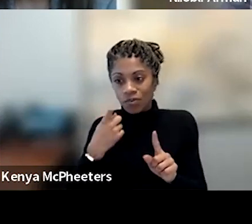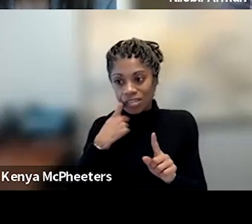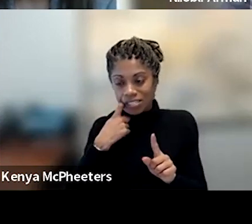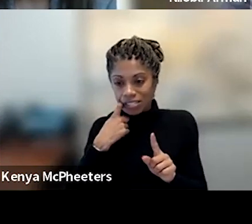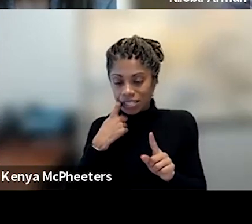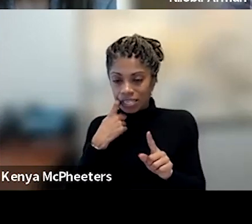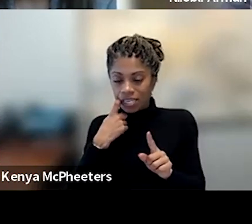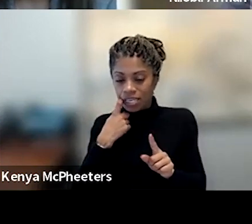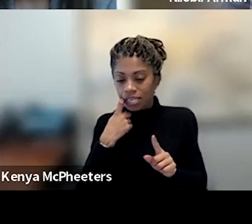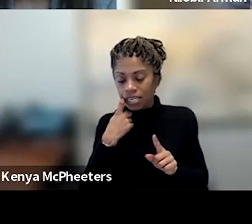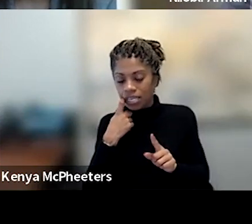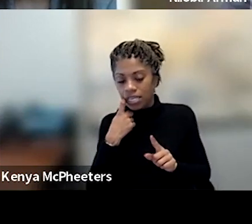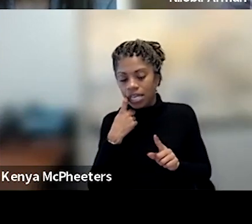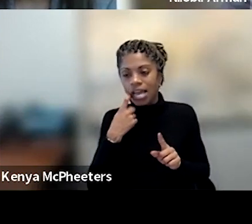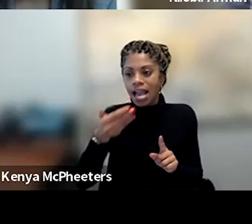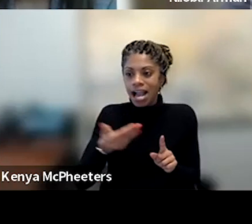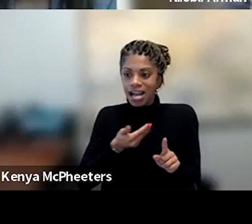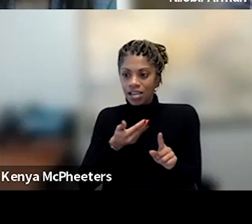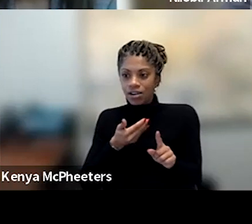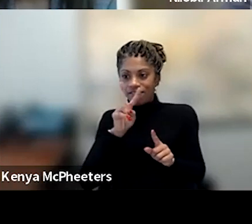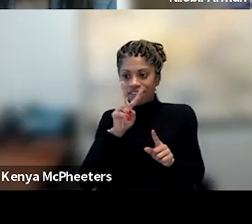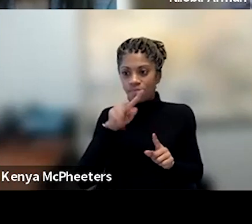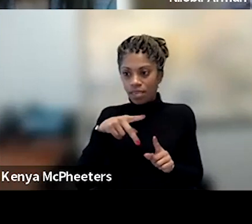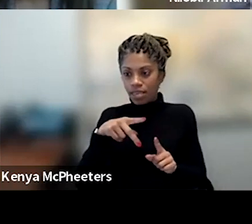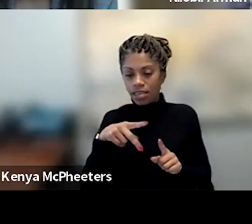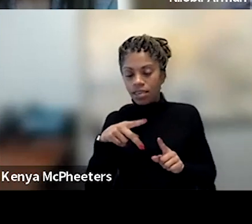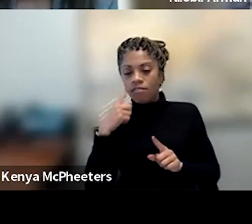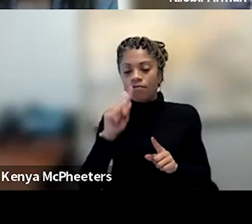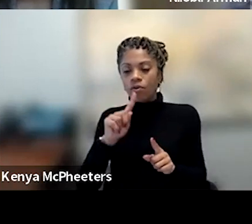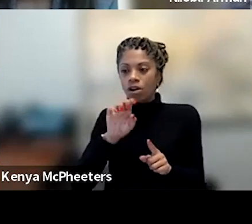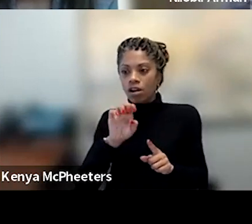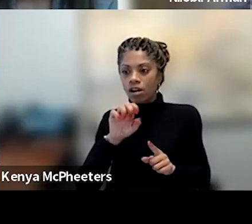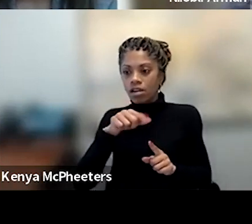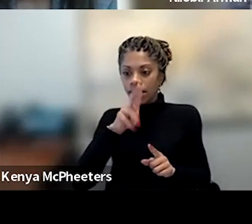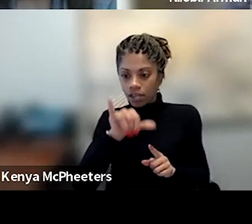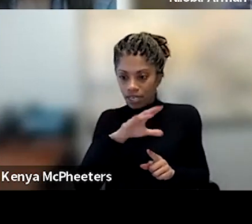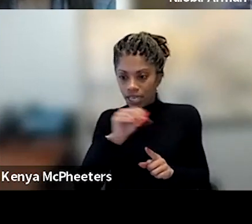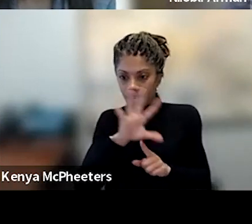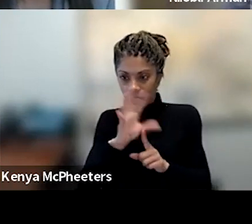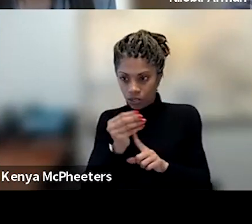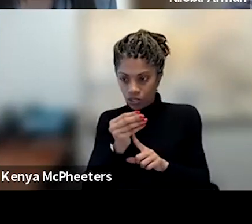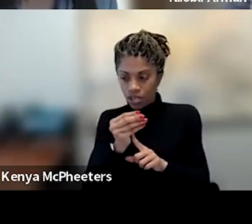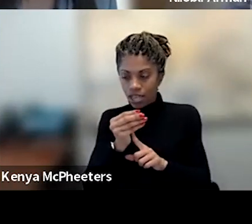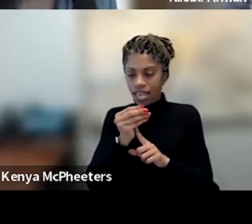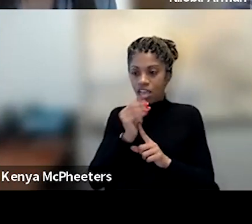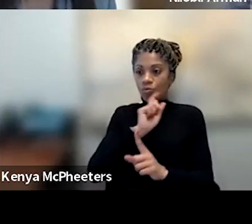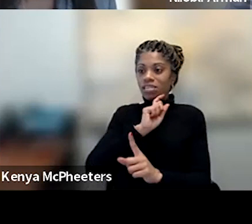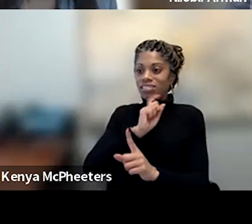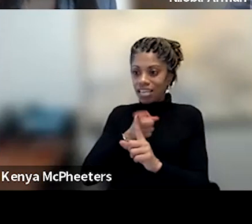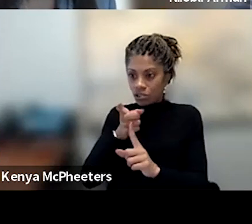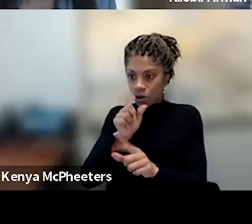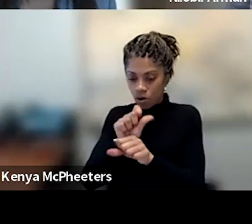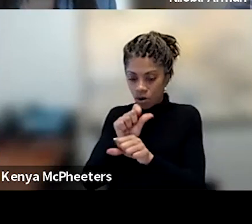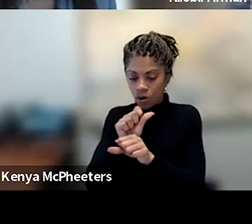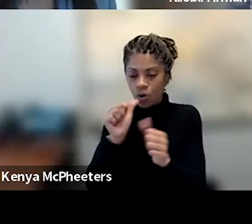for equity and culture and have tasked her with creating a framework to